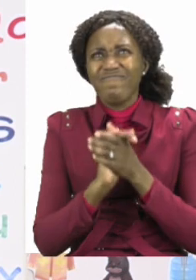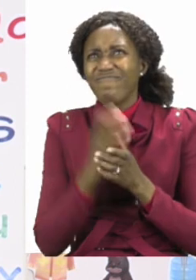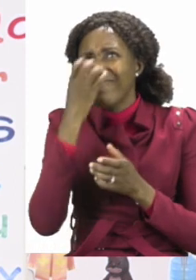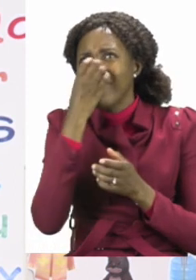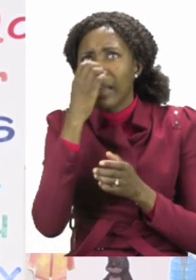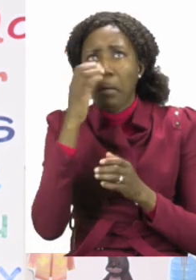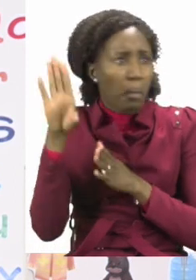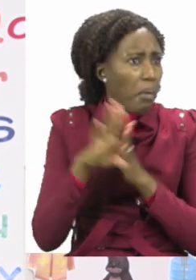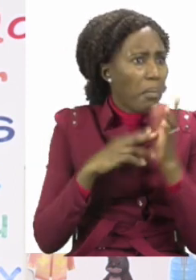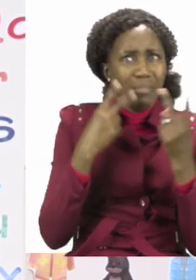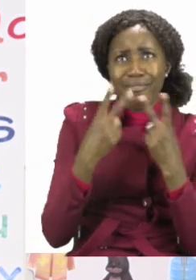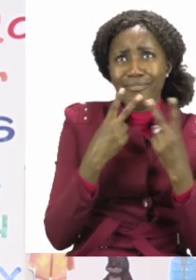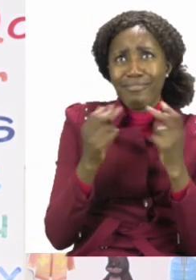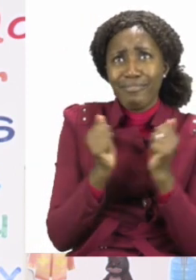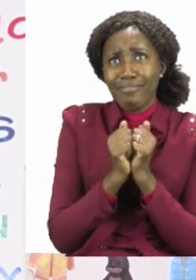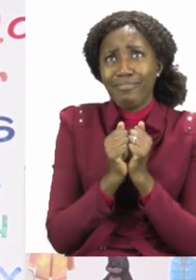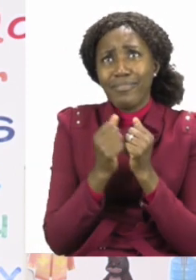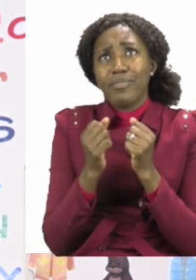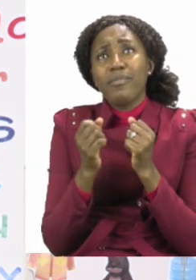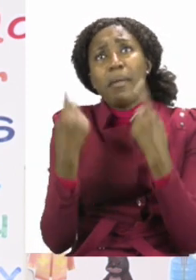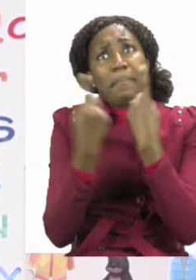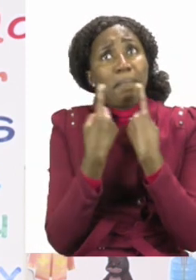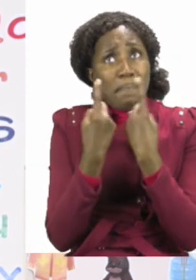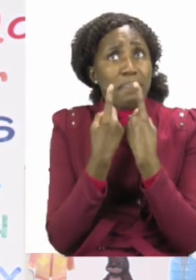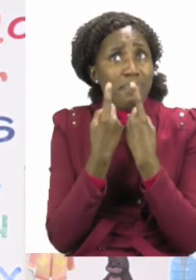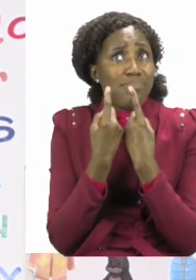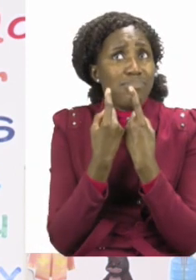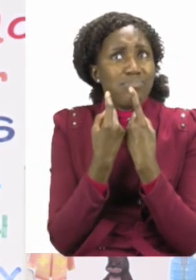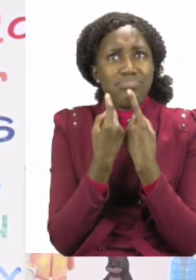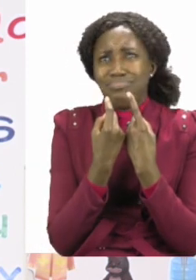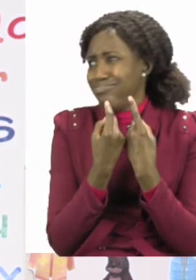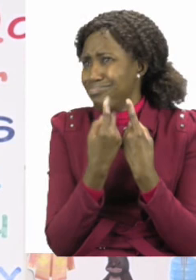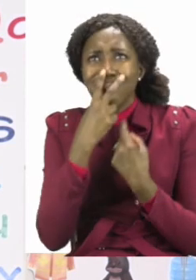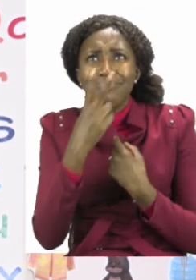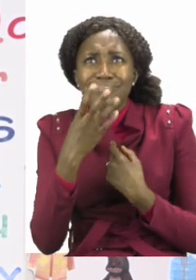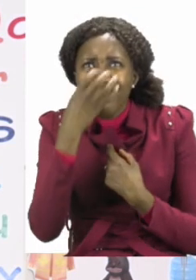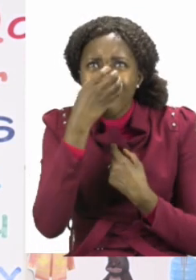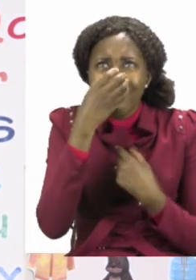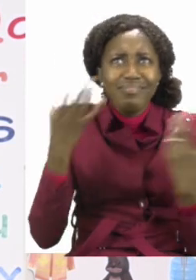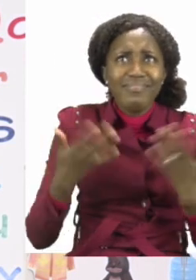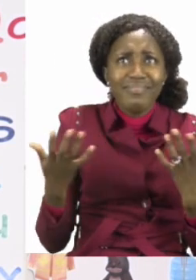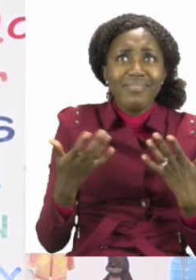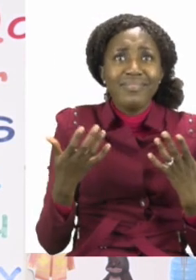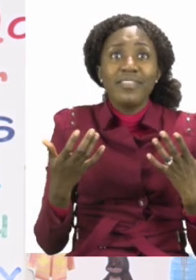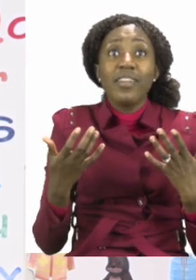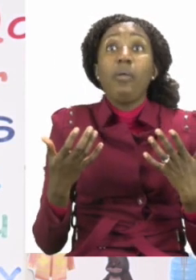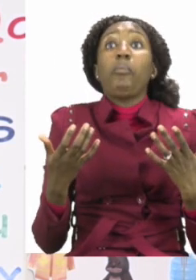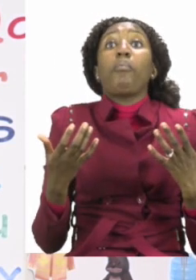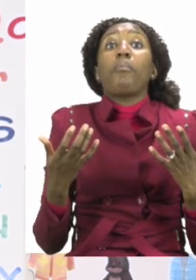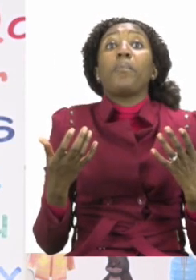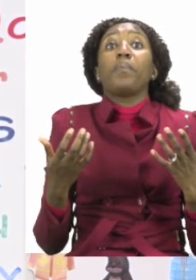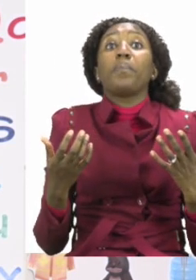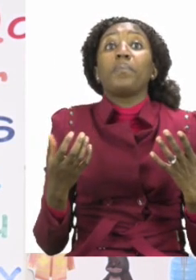me that we could go play in the park. Can you all see Zoshi? Now,